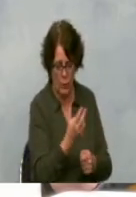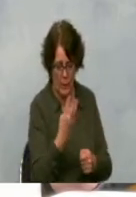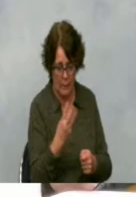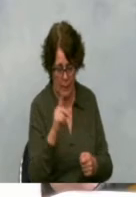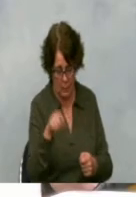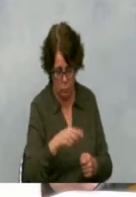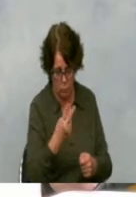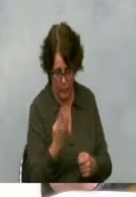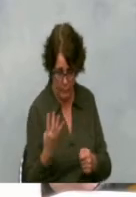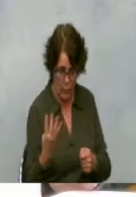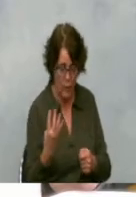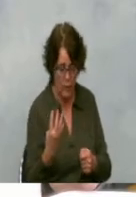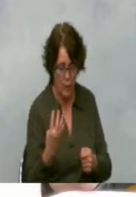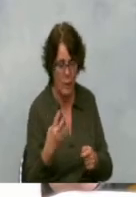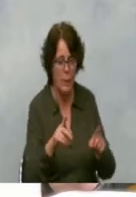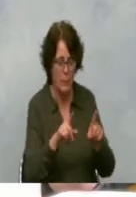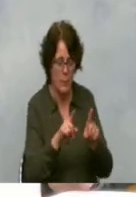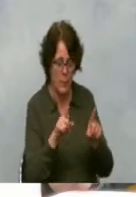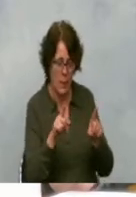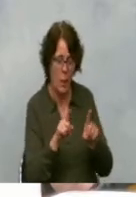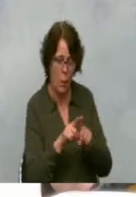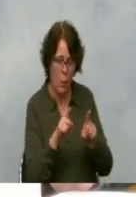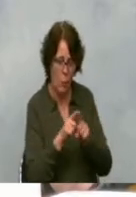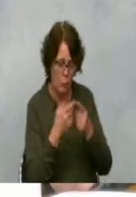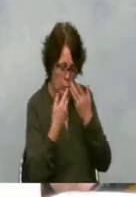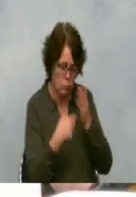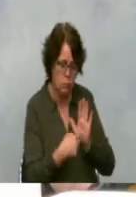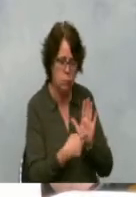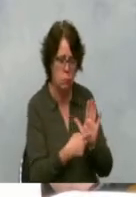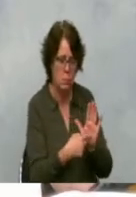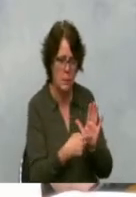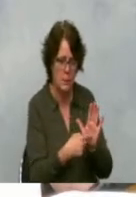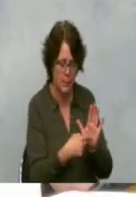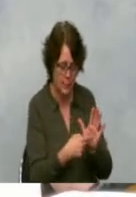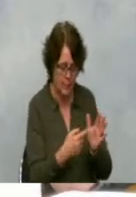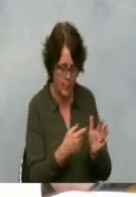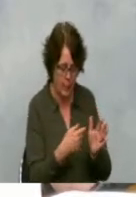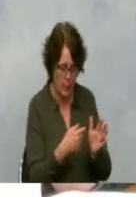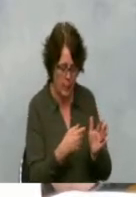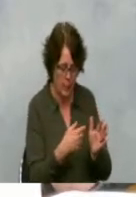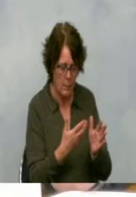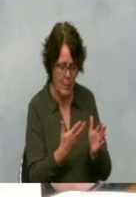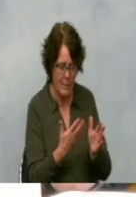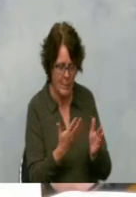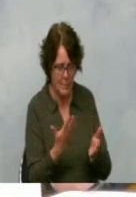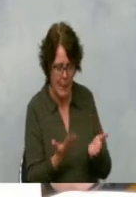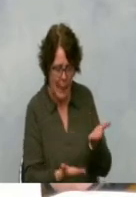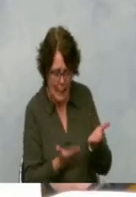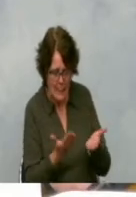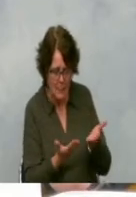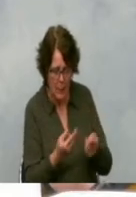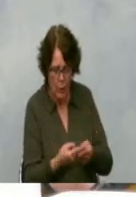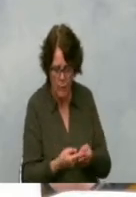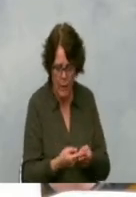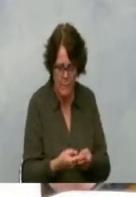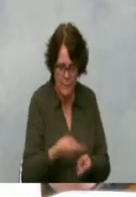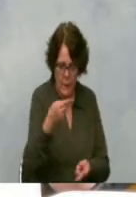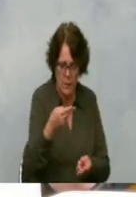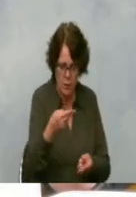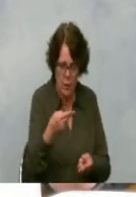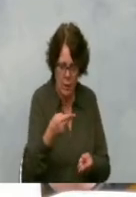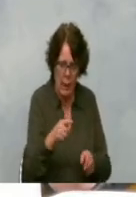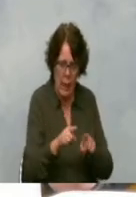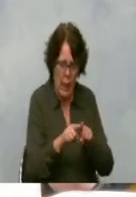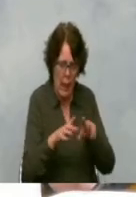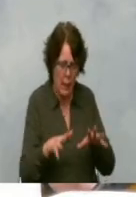2023-24. And it also reflects the fact that our estimates of inflation are likely to